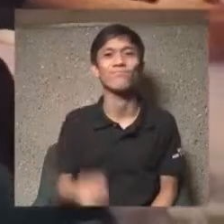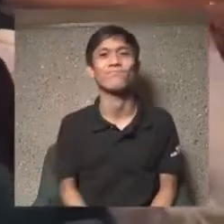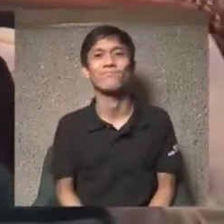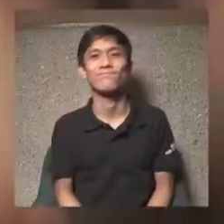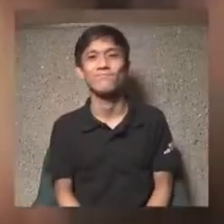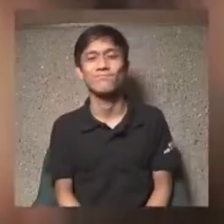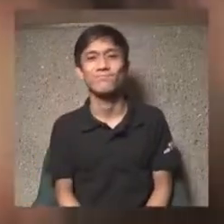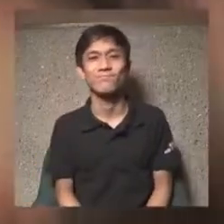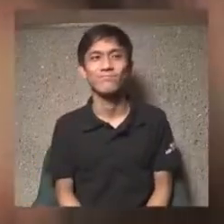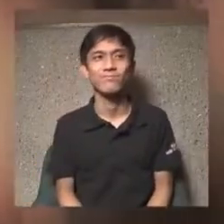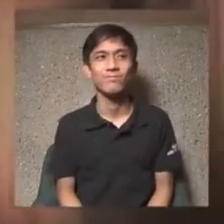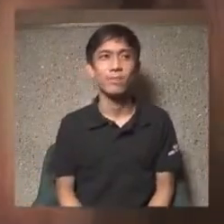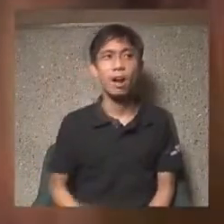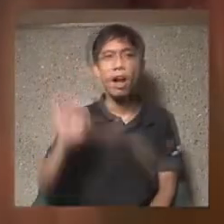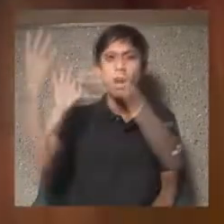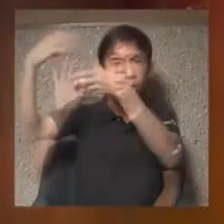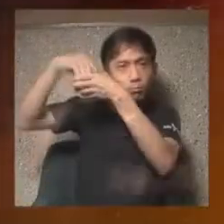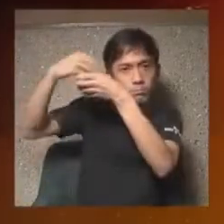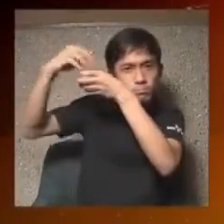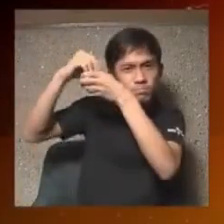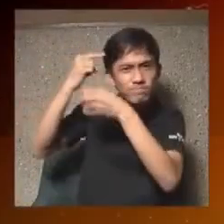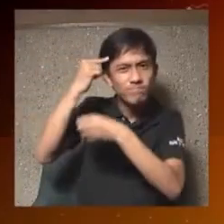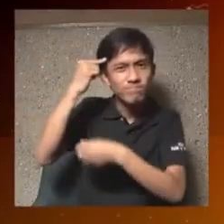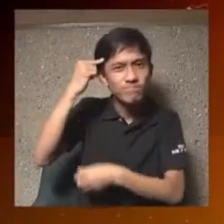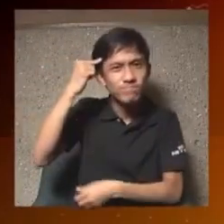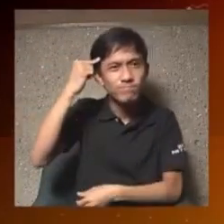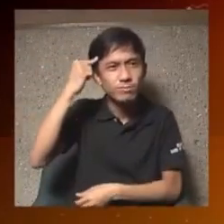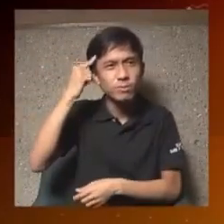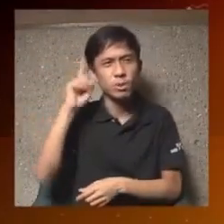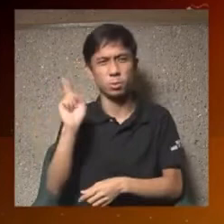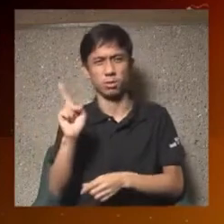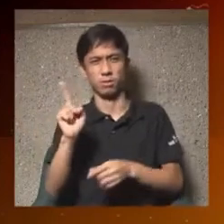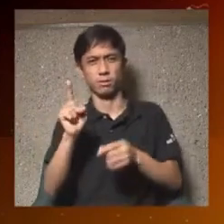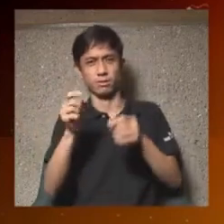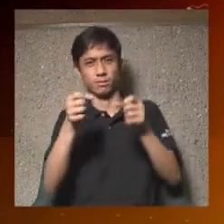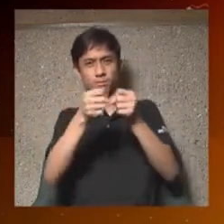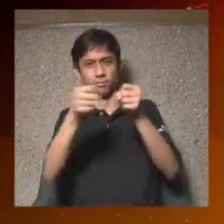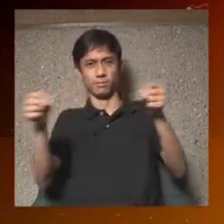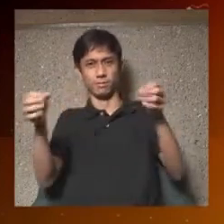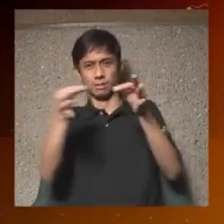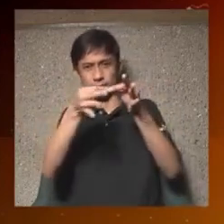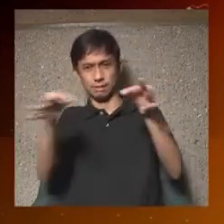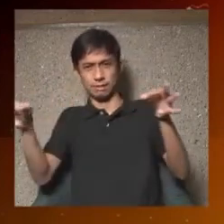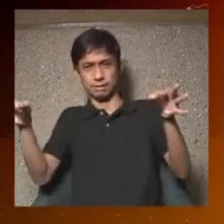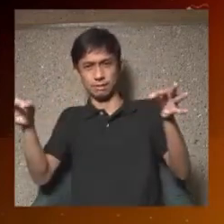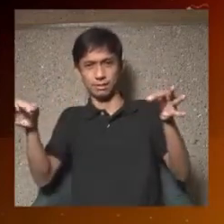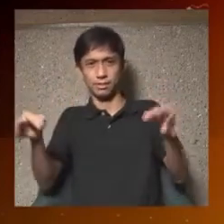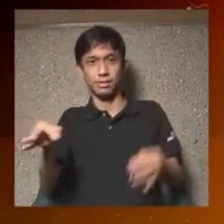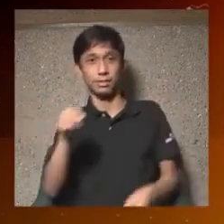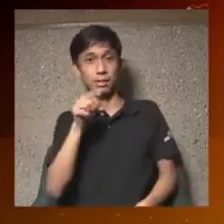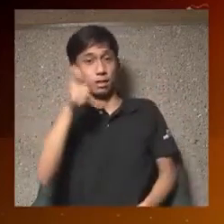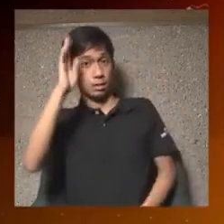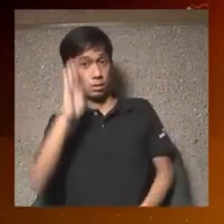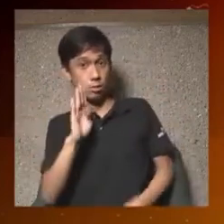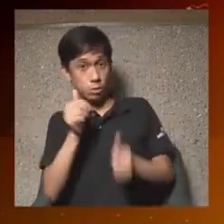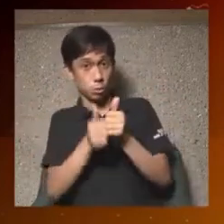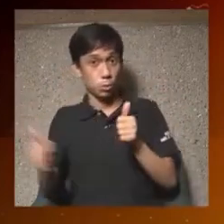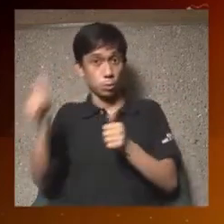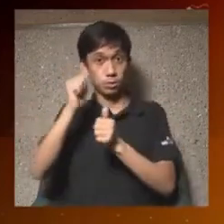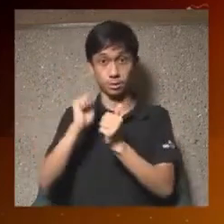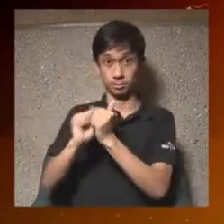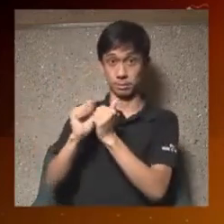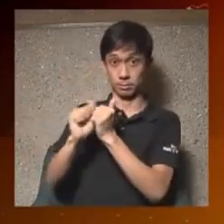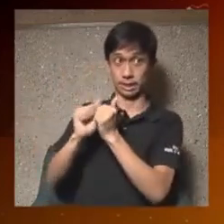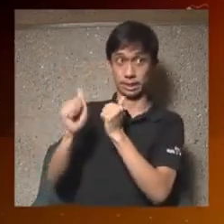says, let God win. Does that mean I forget my dreams? Does that mean I forget what I want to